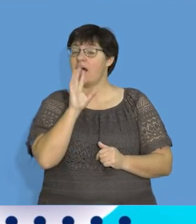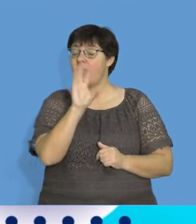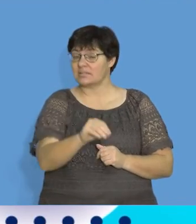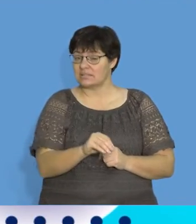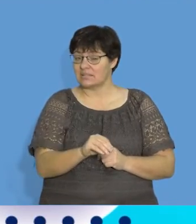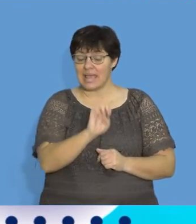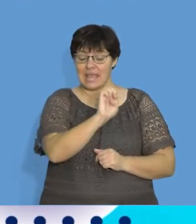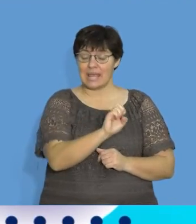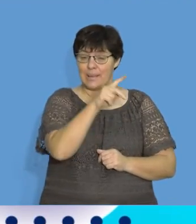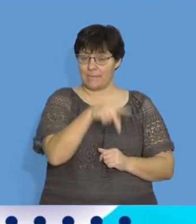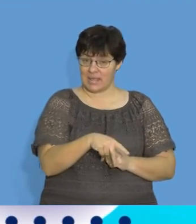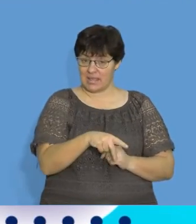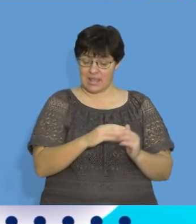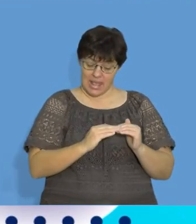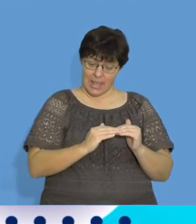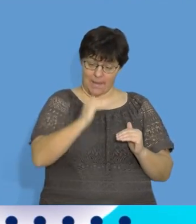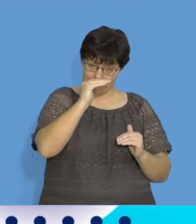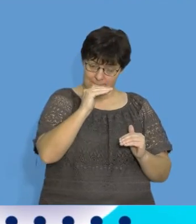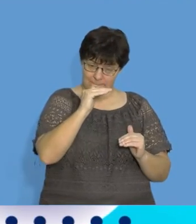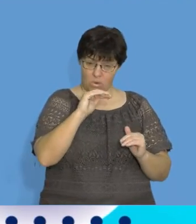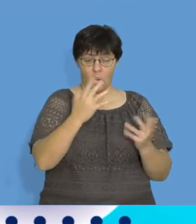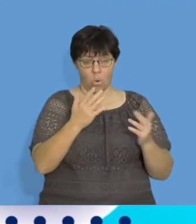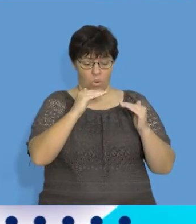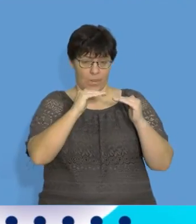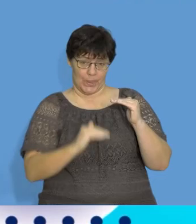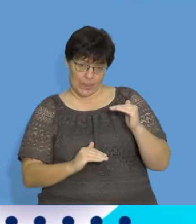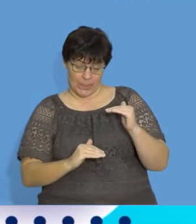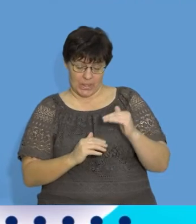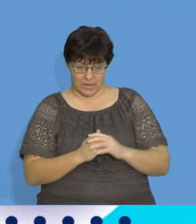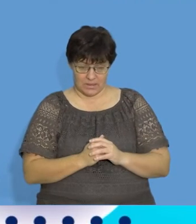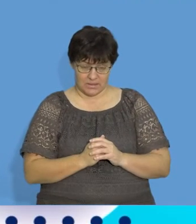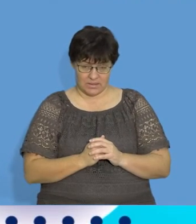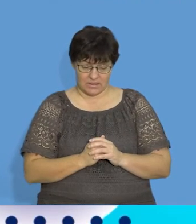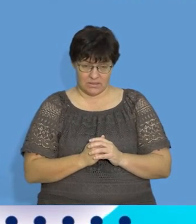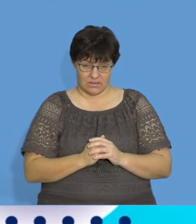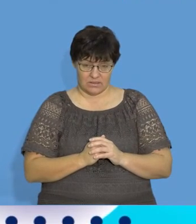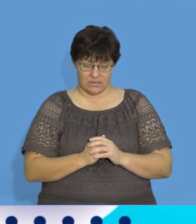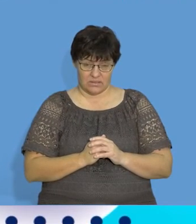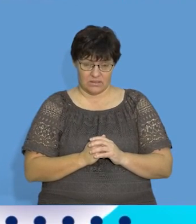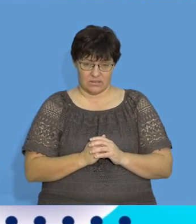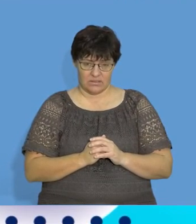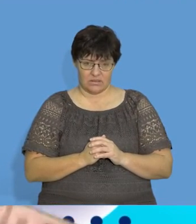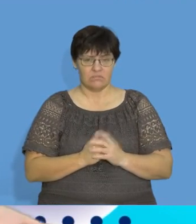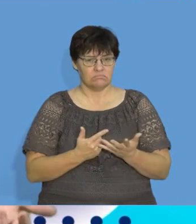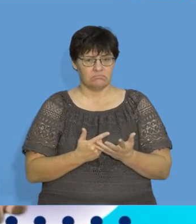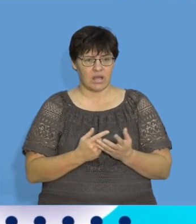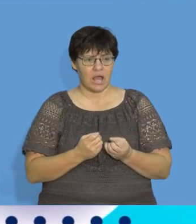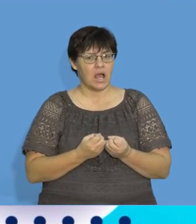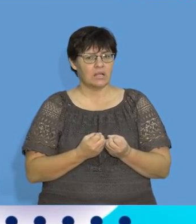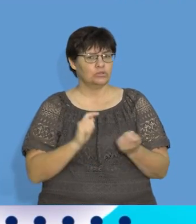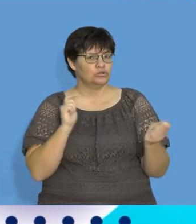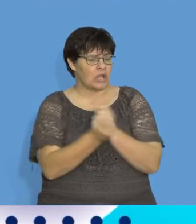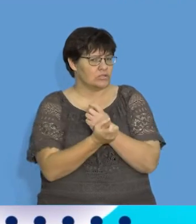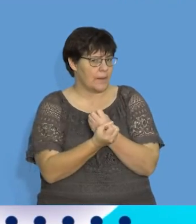you, does the potential energy get bigger or smaller? And how much does it change